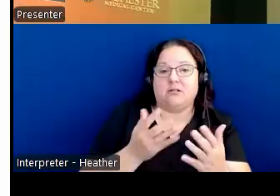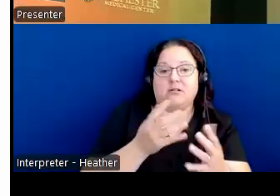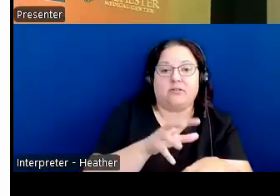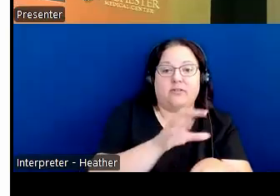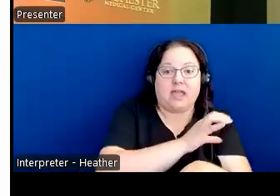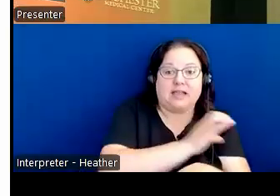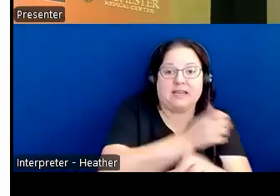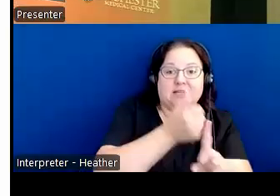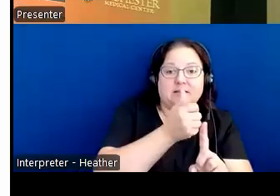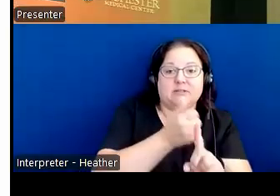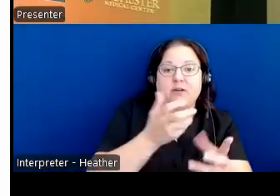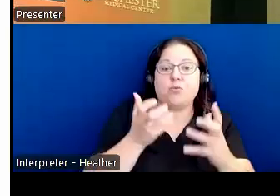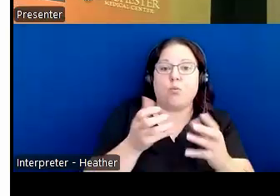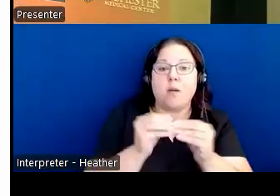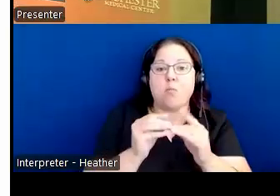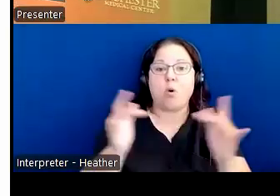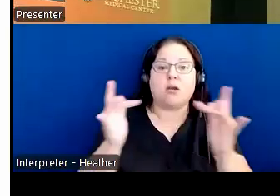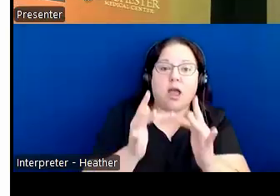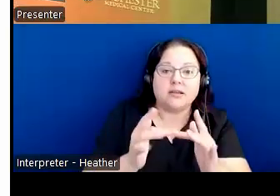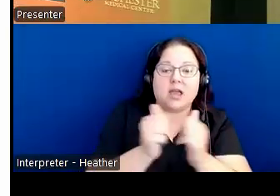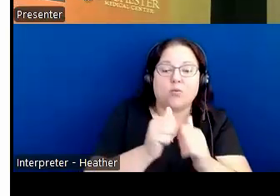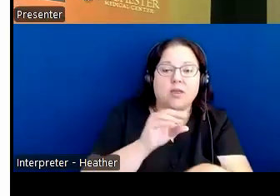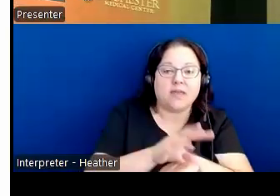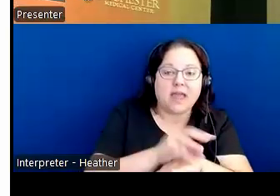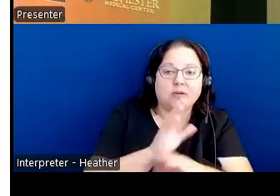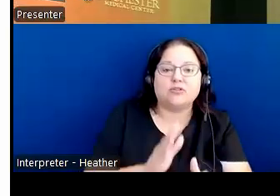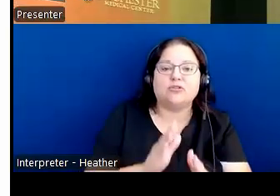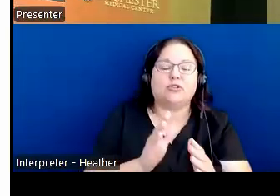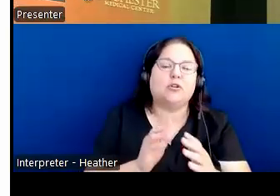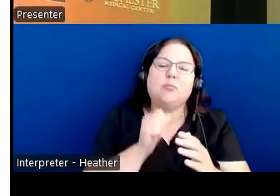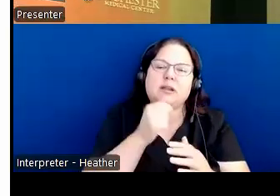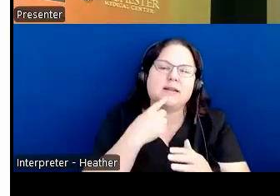Not that more appointments in and of itself causes risk of overdose.